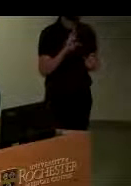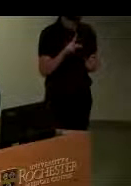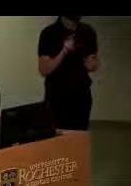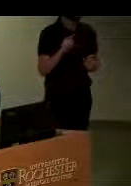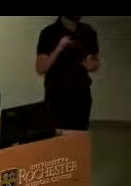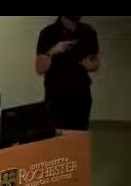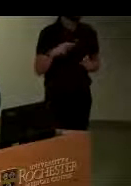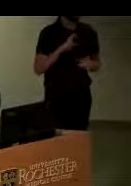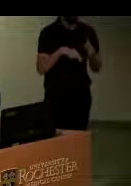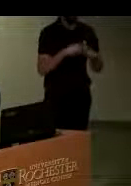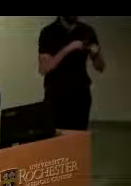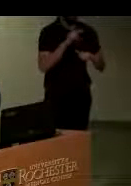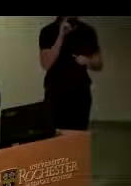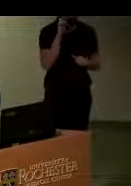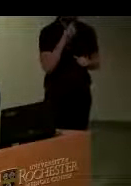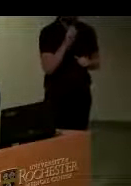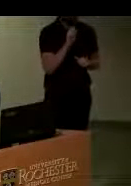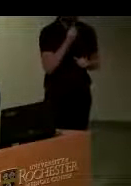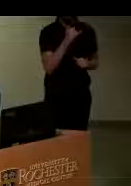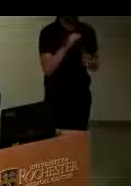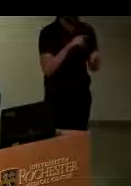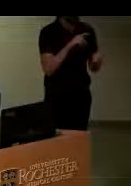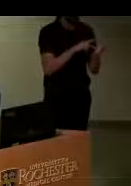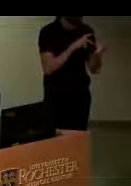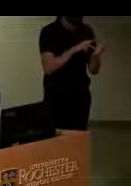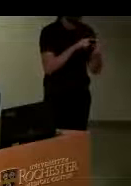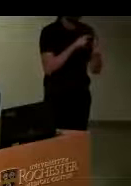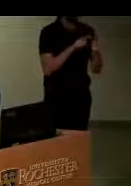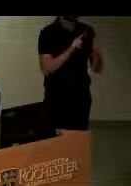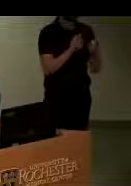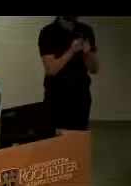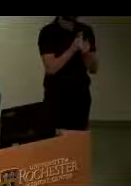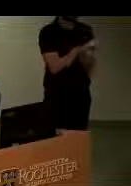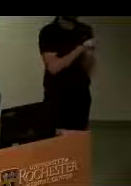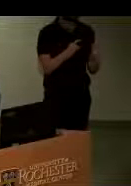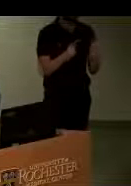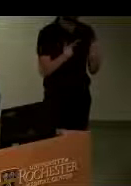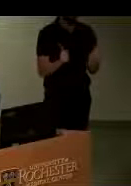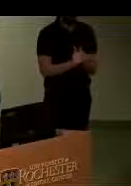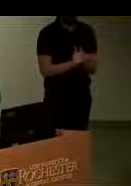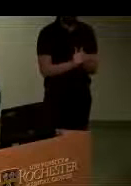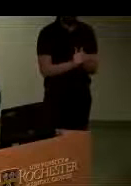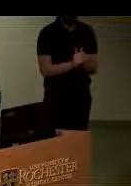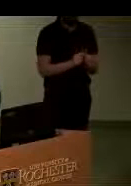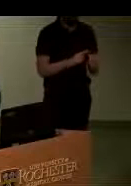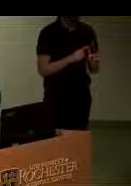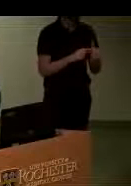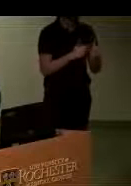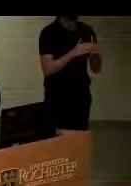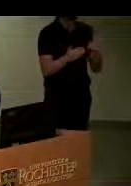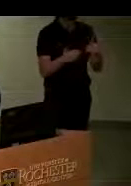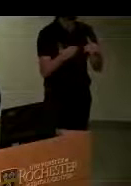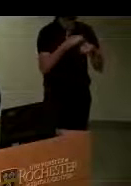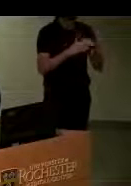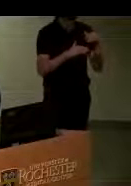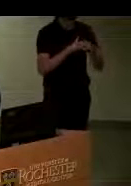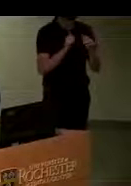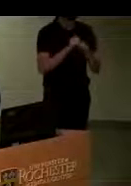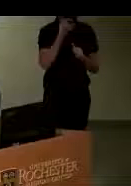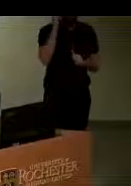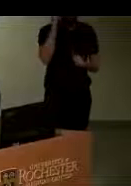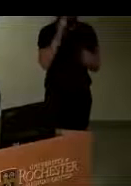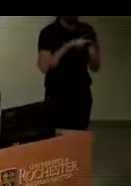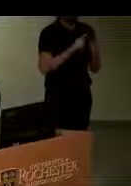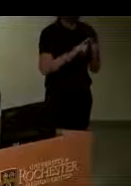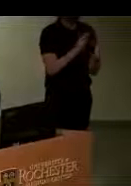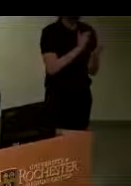do neurology and psychiatry and flip-flop back together. And we look at all the overlap between neurology and